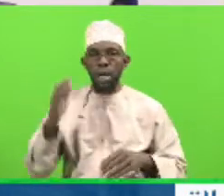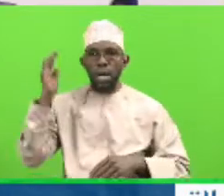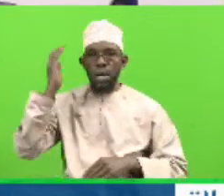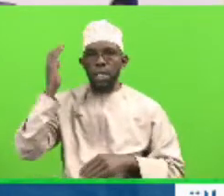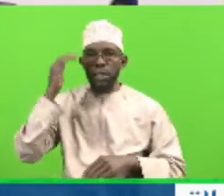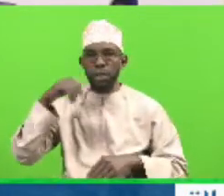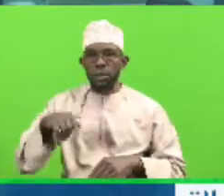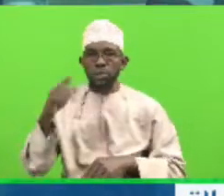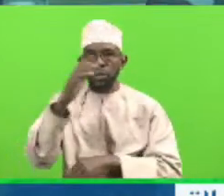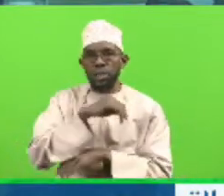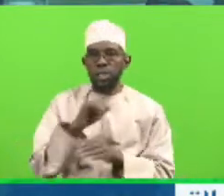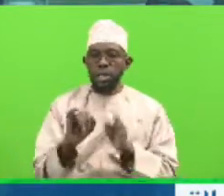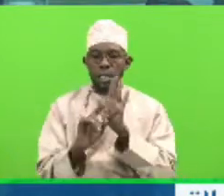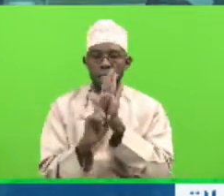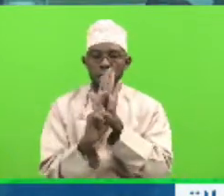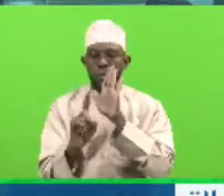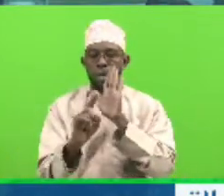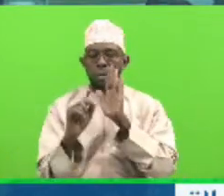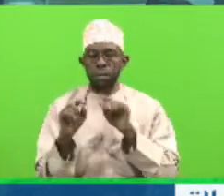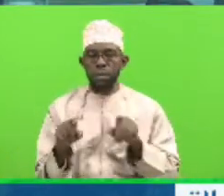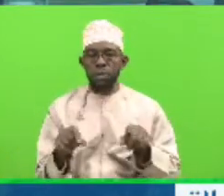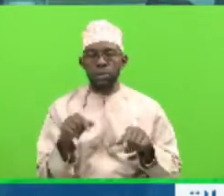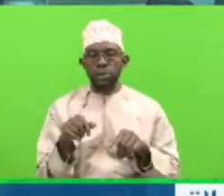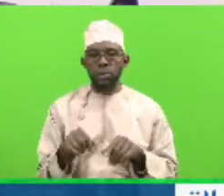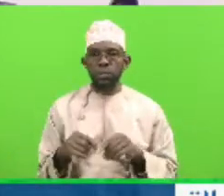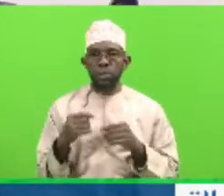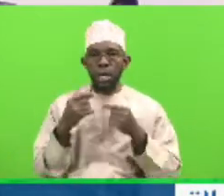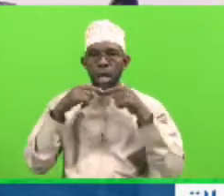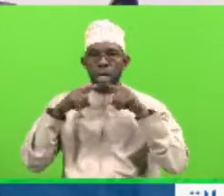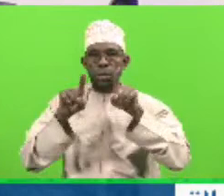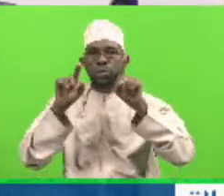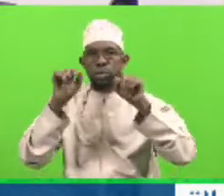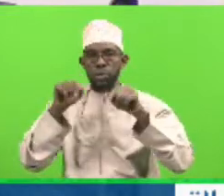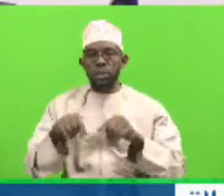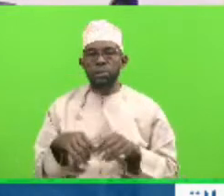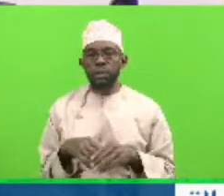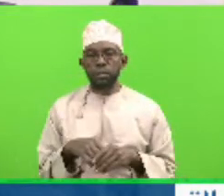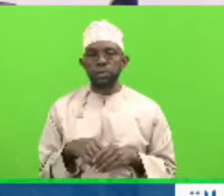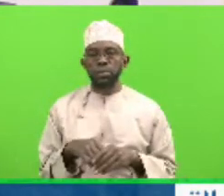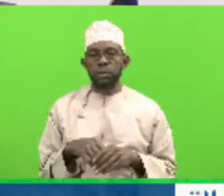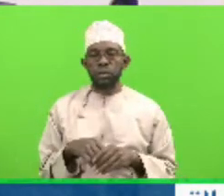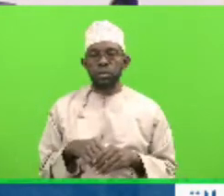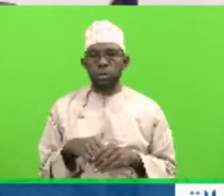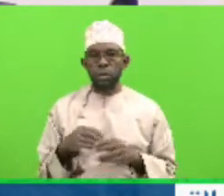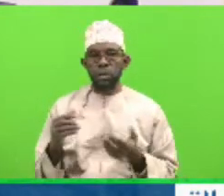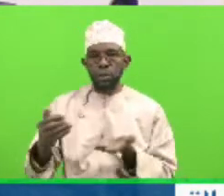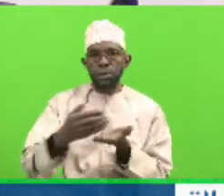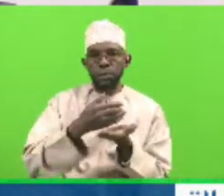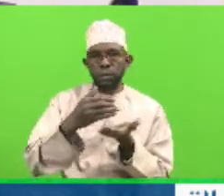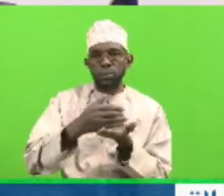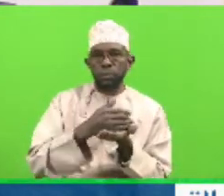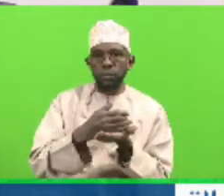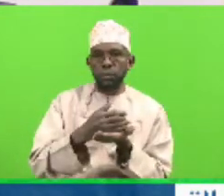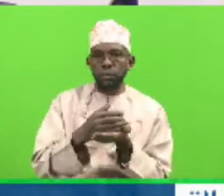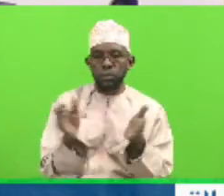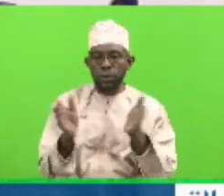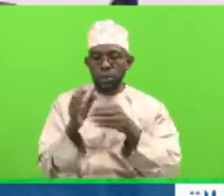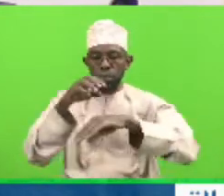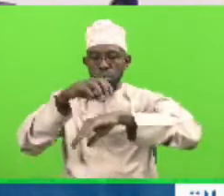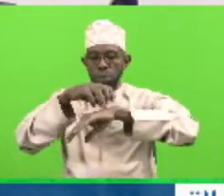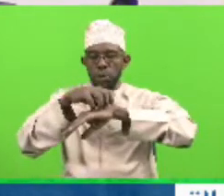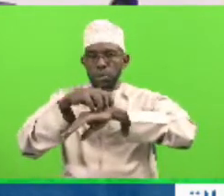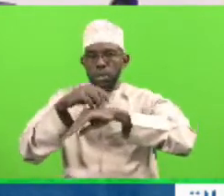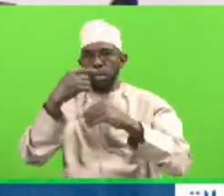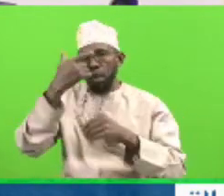our imam for today. Just one announcement. Our collection goes to a mosque, a very small mosque in